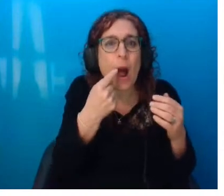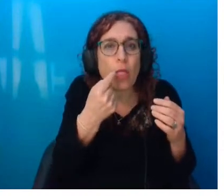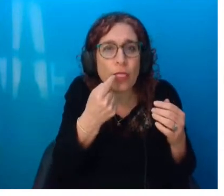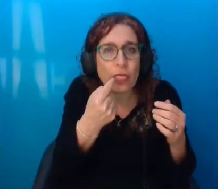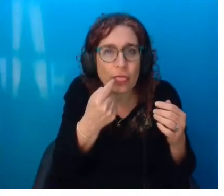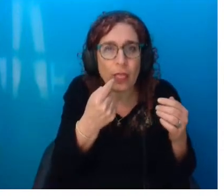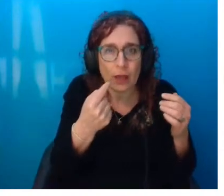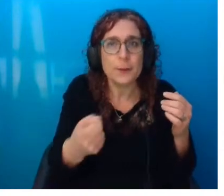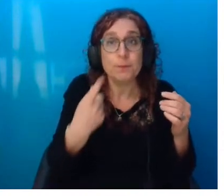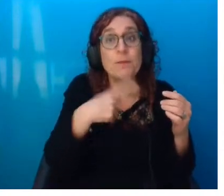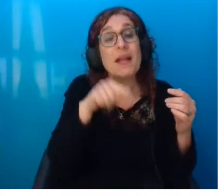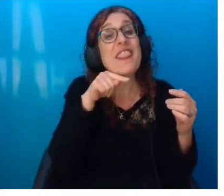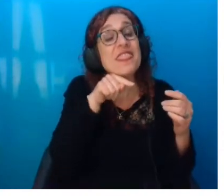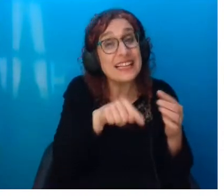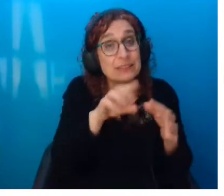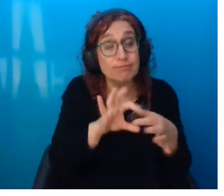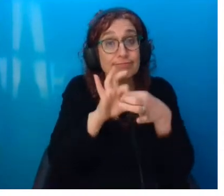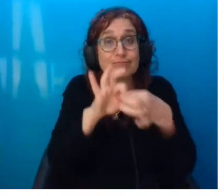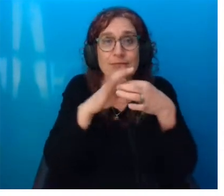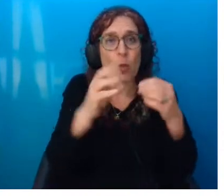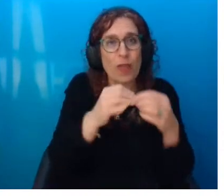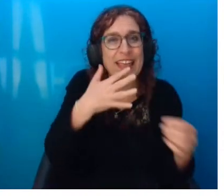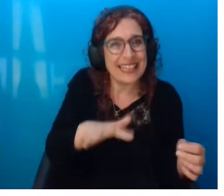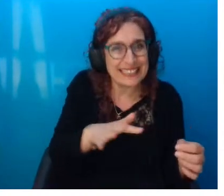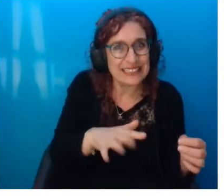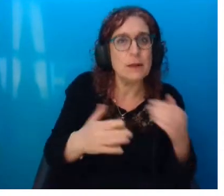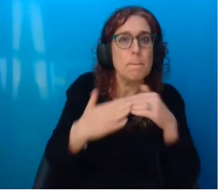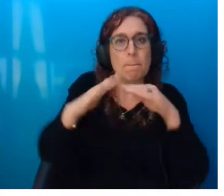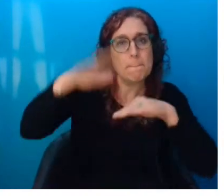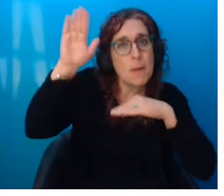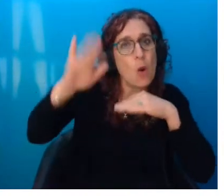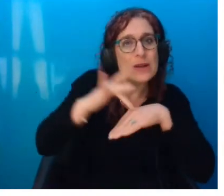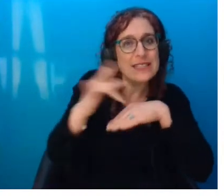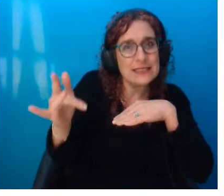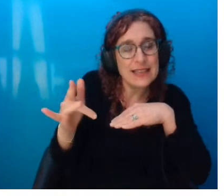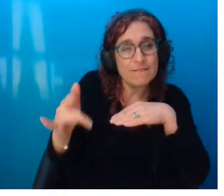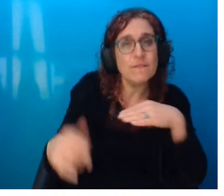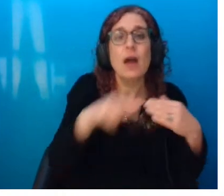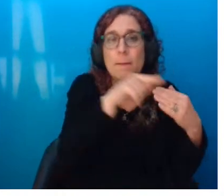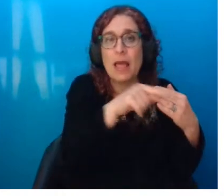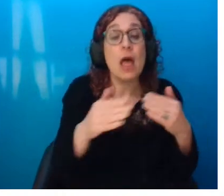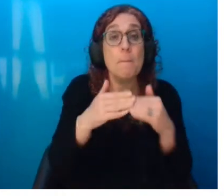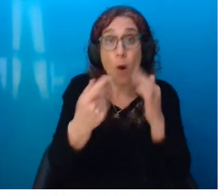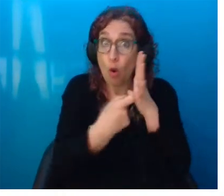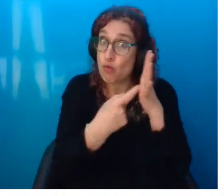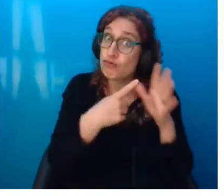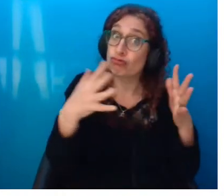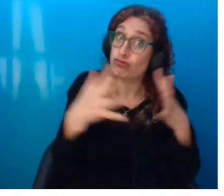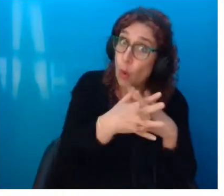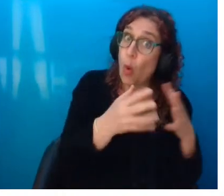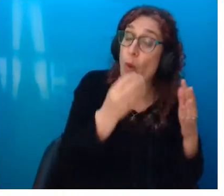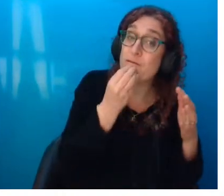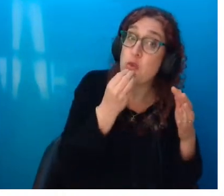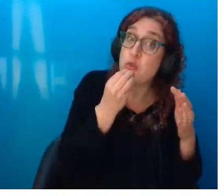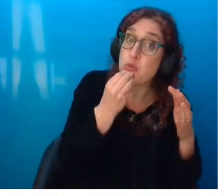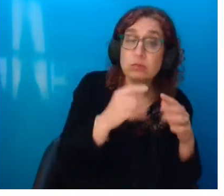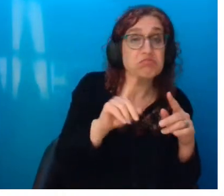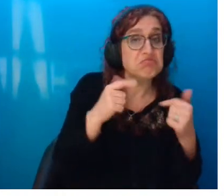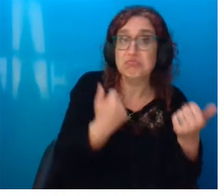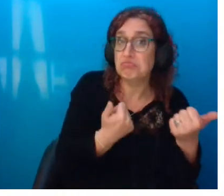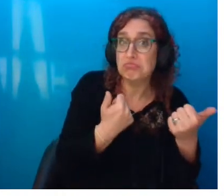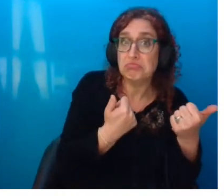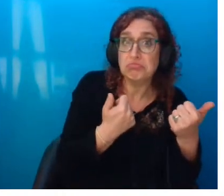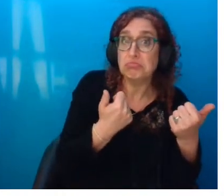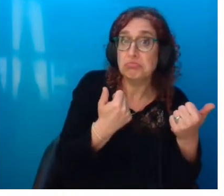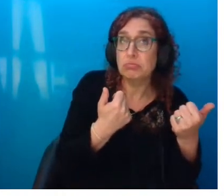it's a heat sensitive allergen. So they will reactions will occur with raw foods. But for instance, if you cook the fruit, if you roast